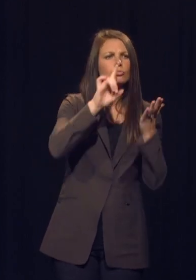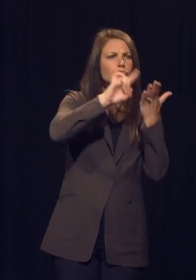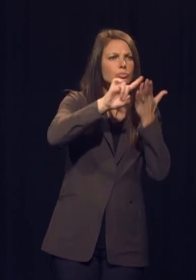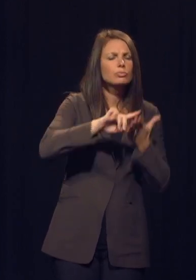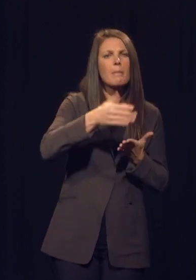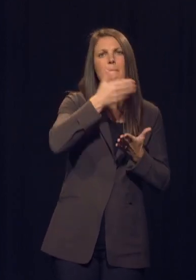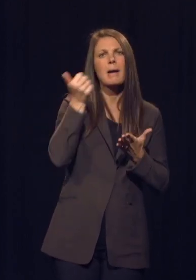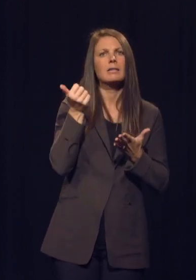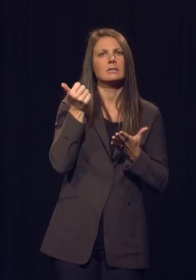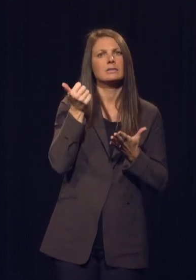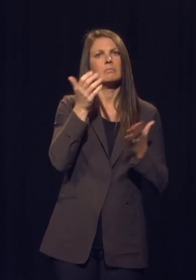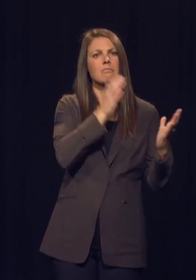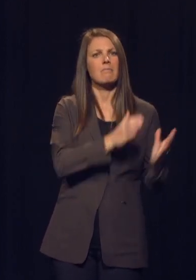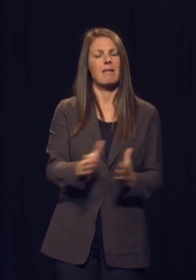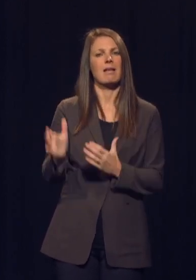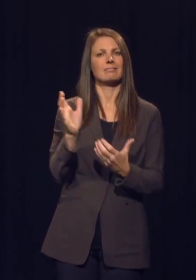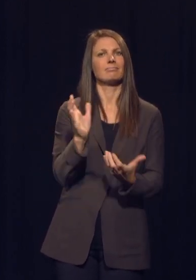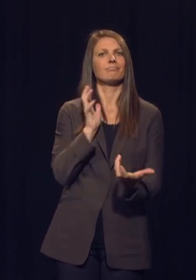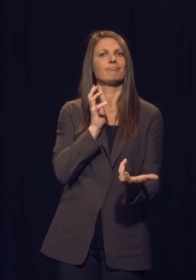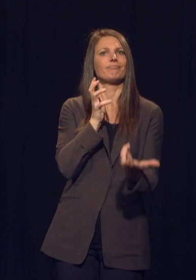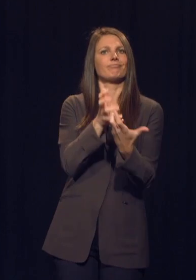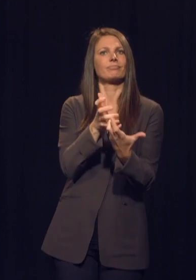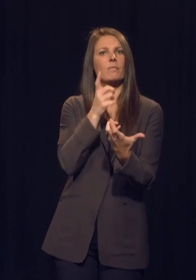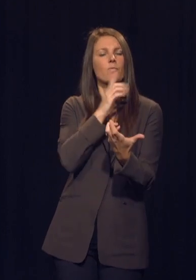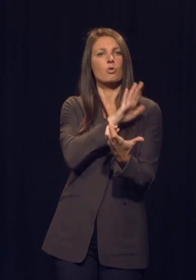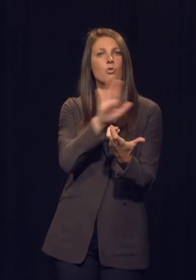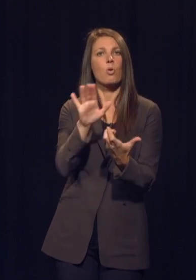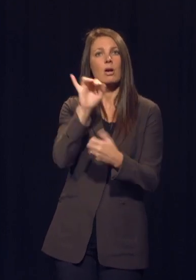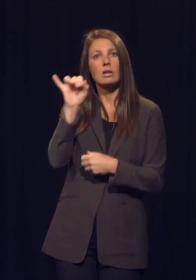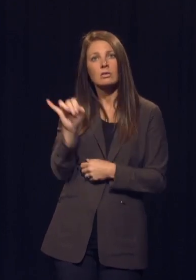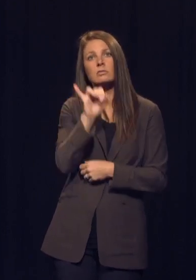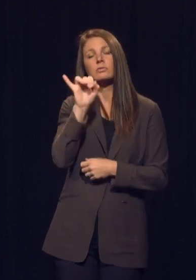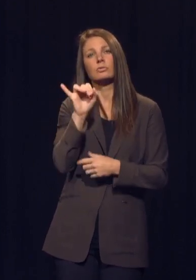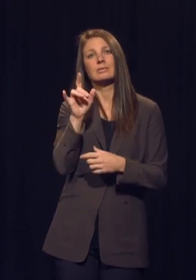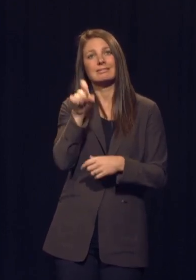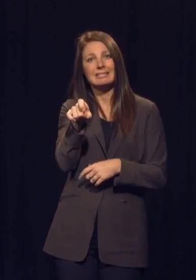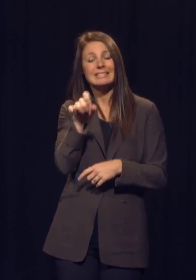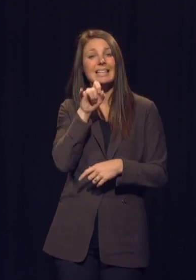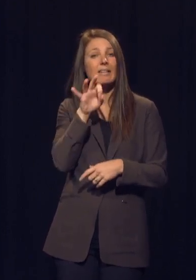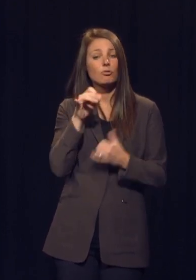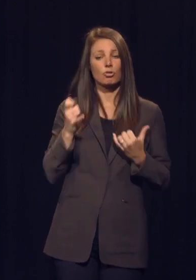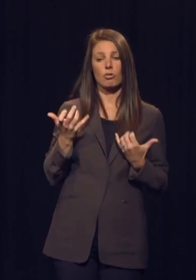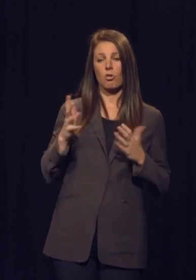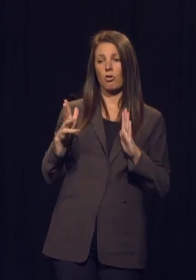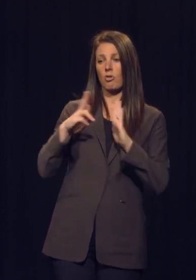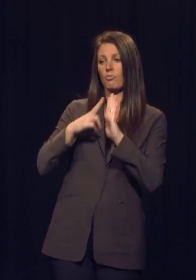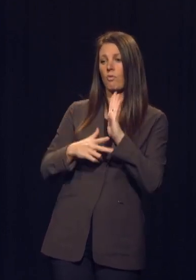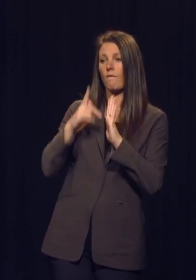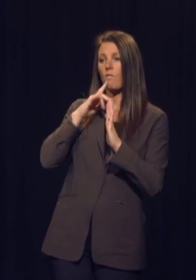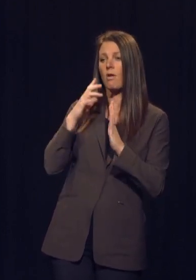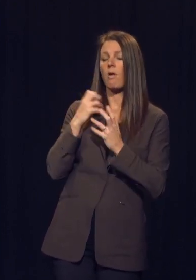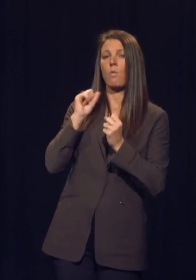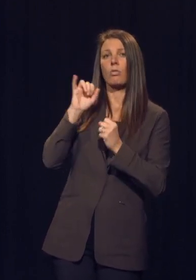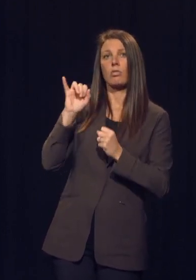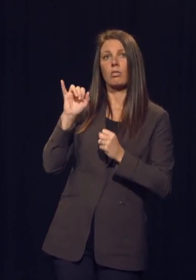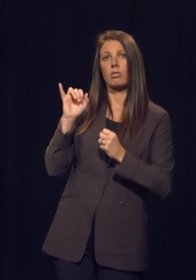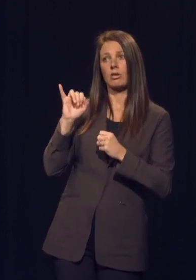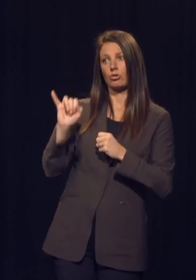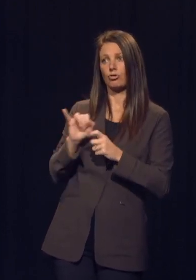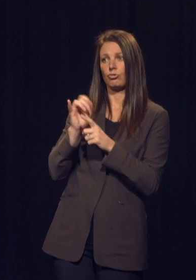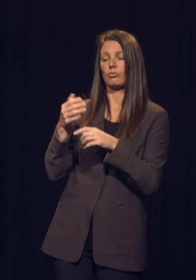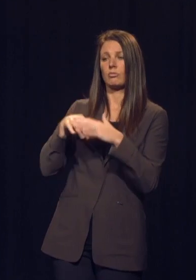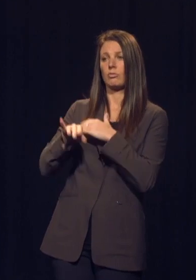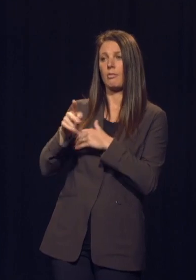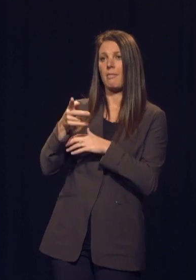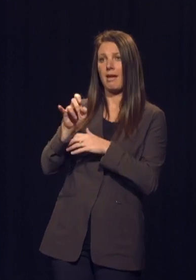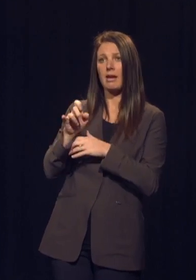to meet their individual, family, and financial needs, even if you're currently enrolled in health coverage through Pennie. Factors